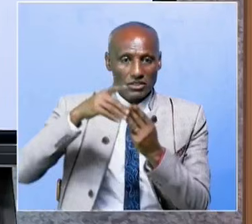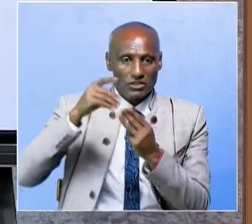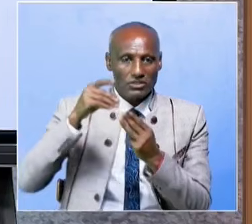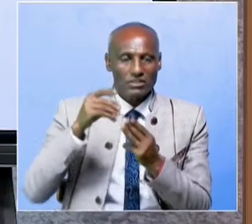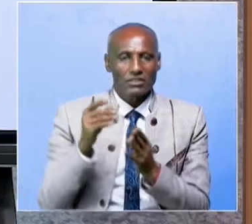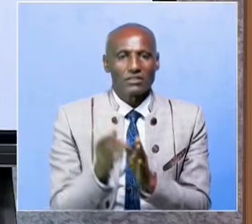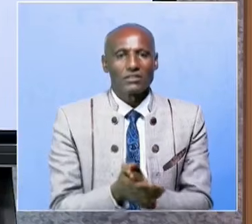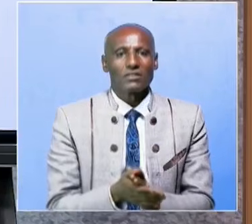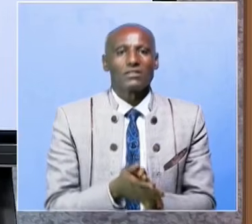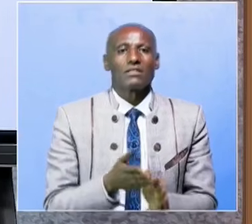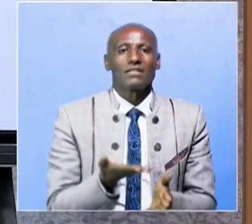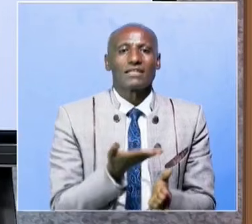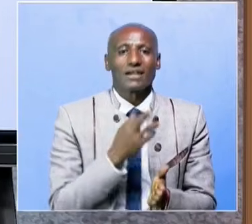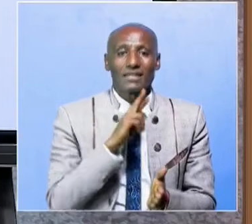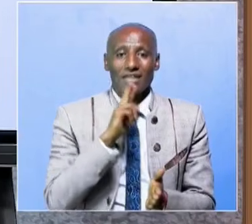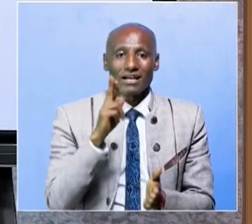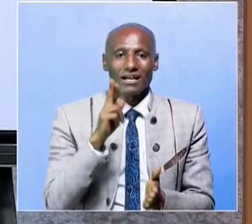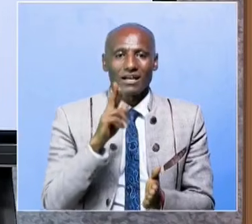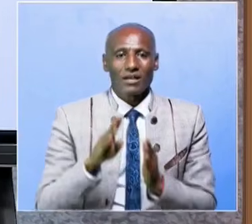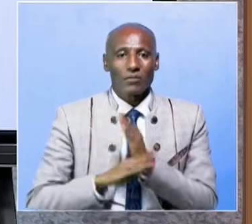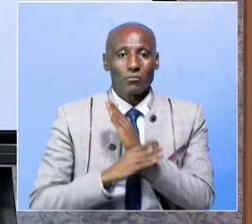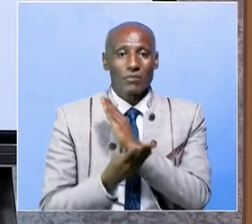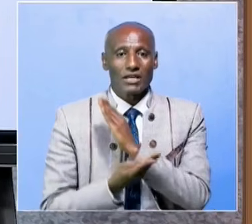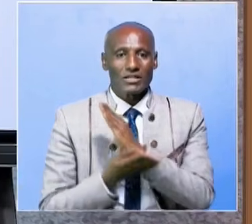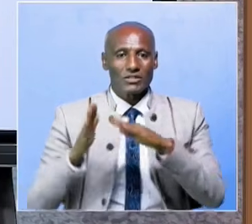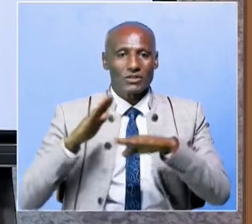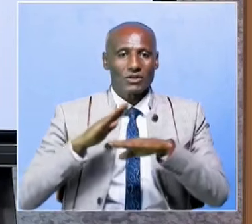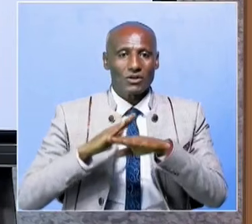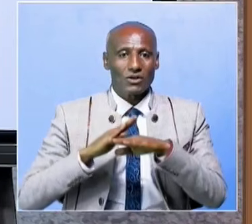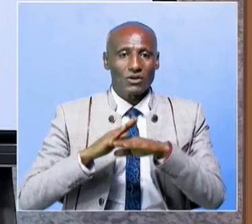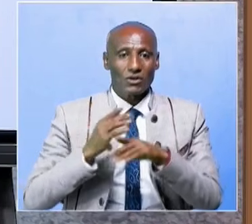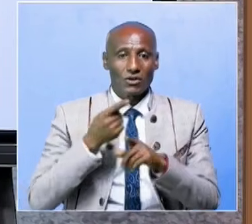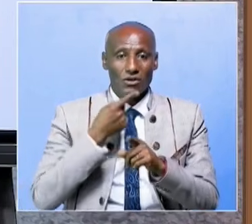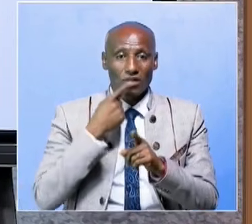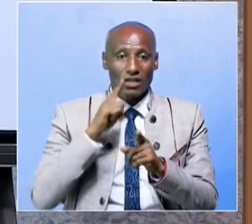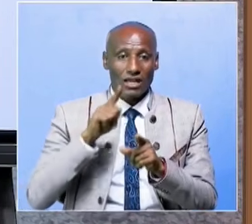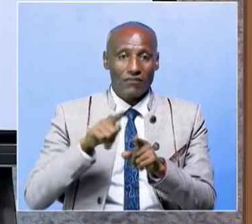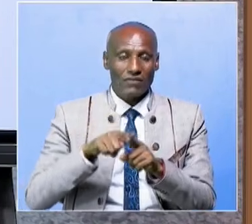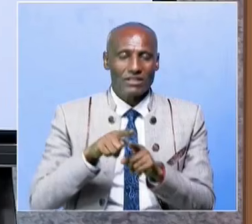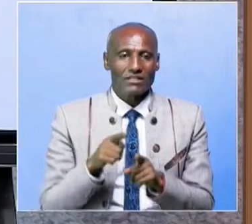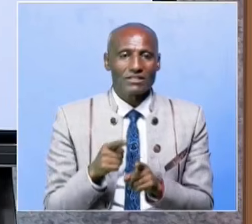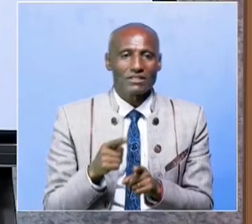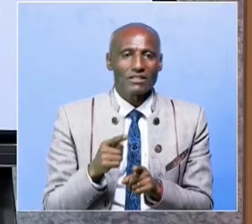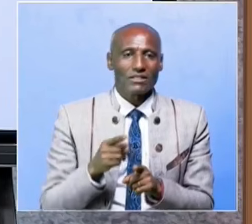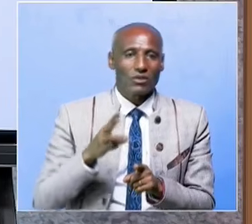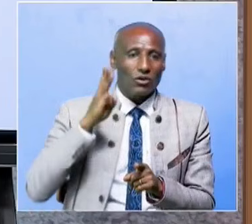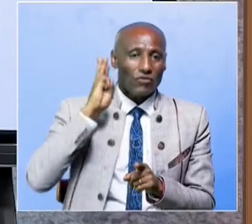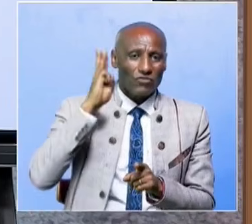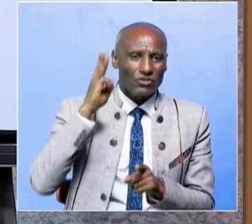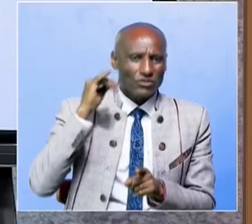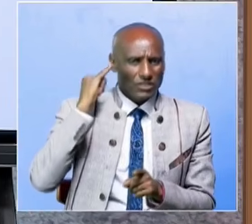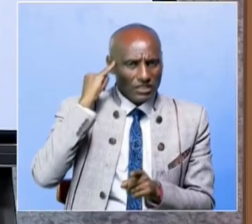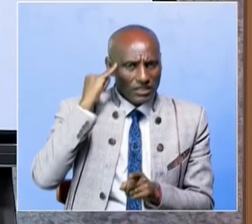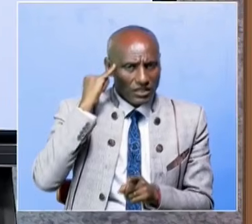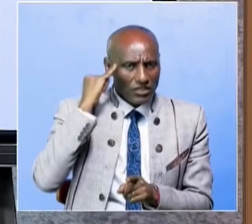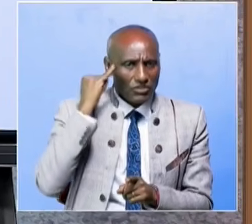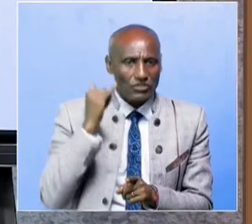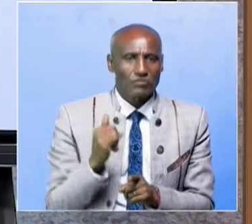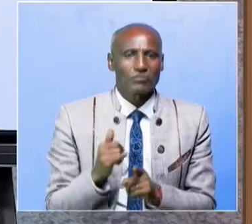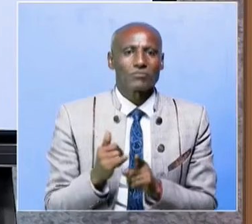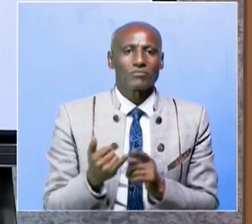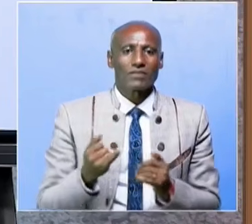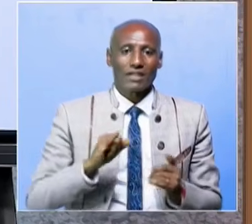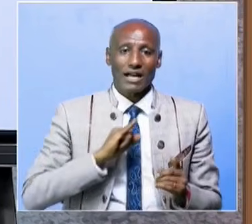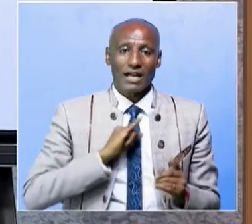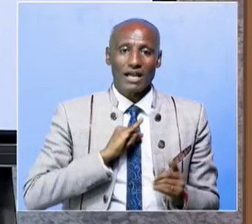predictions that are based on evidence, and also future intentions that have plans. So I want